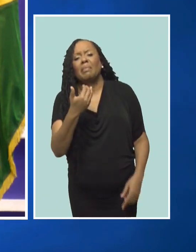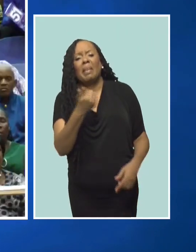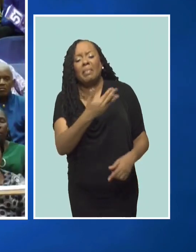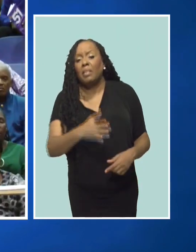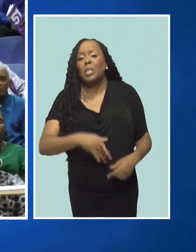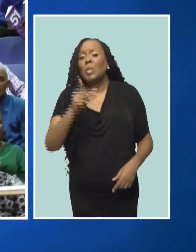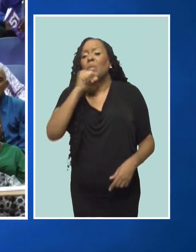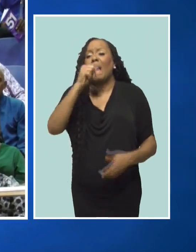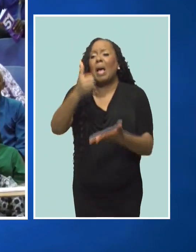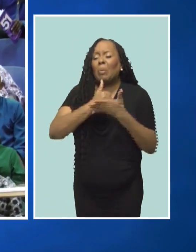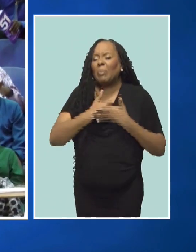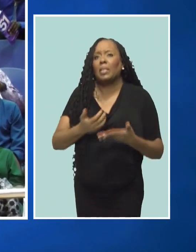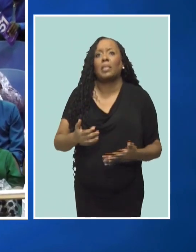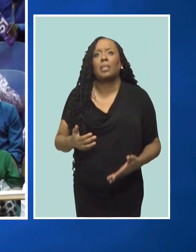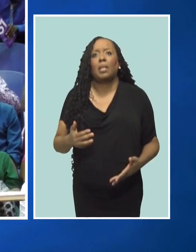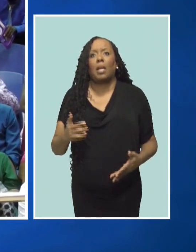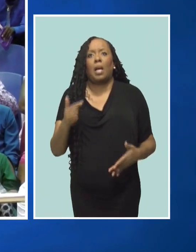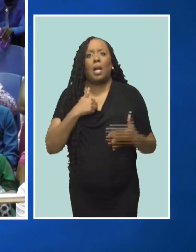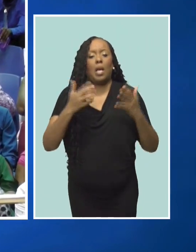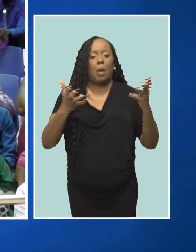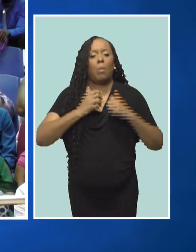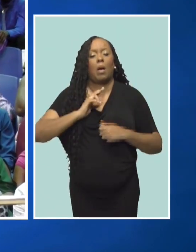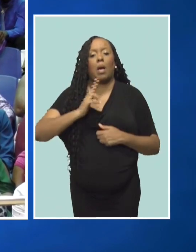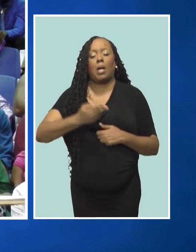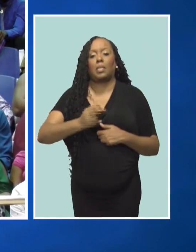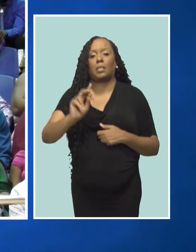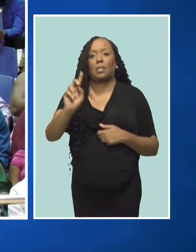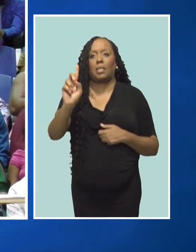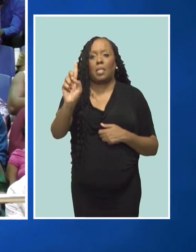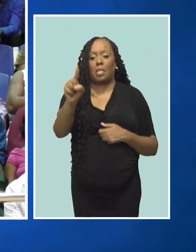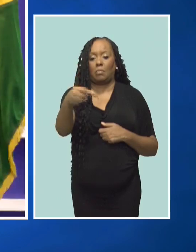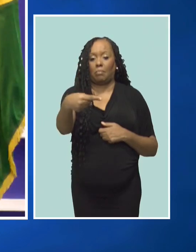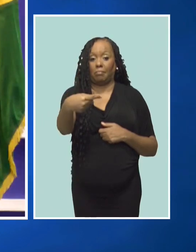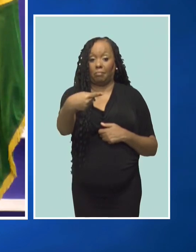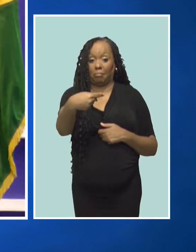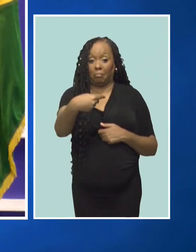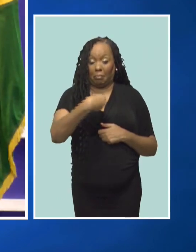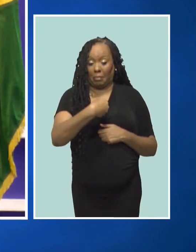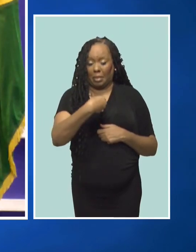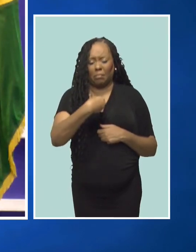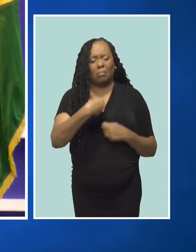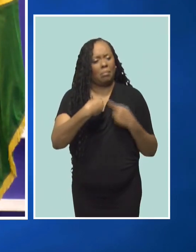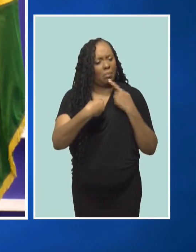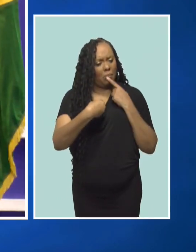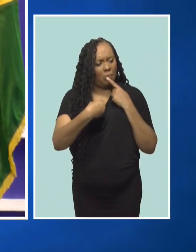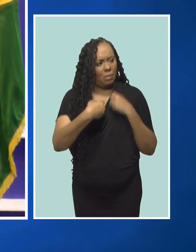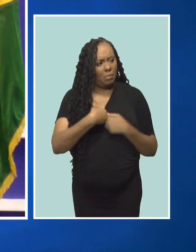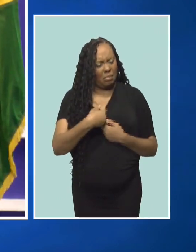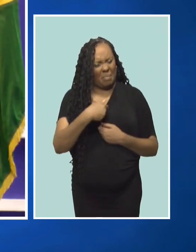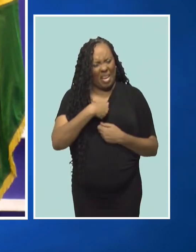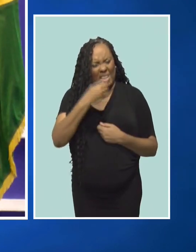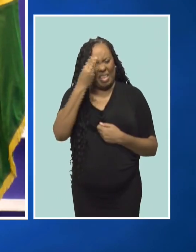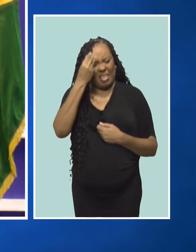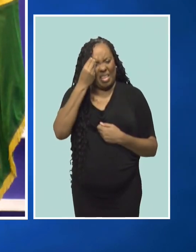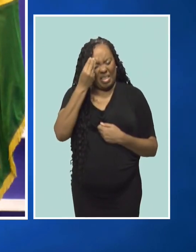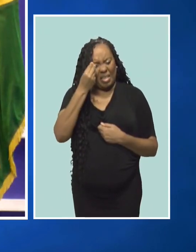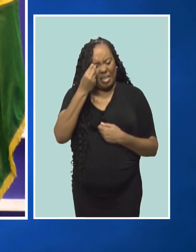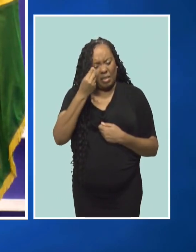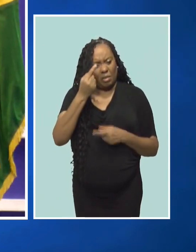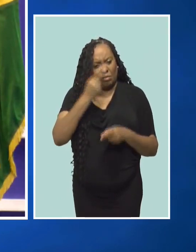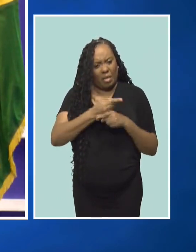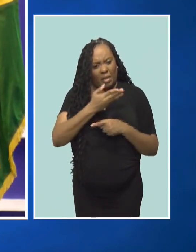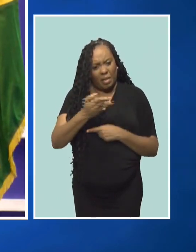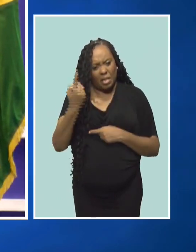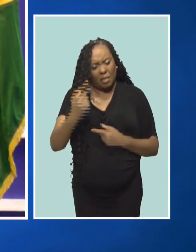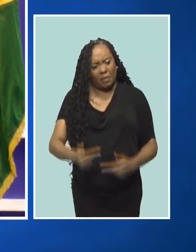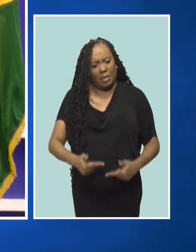want, I want us to raise our hands and point the fingers at ourselves and ask, am I thinking the things I need to think to